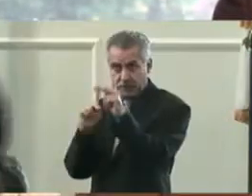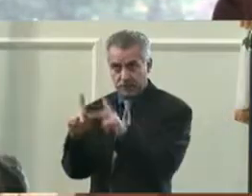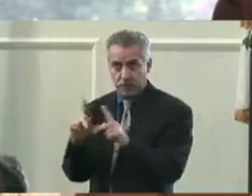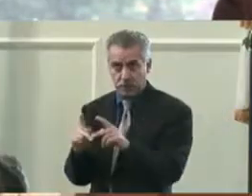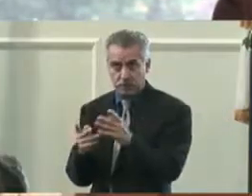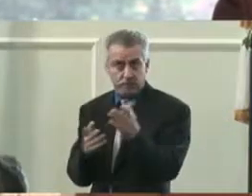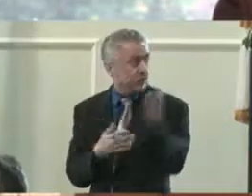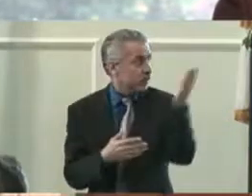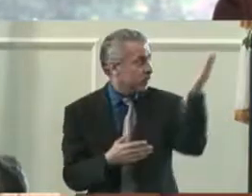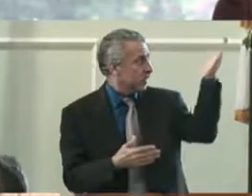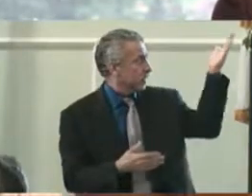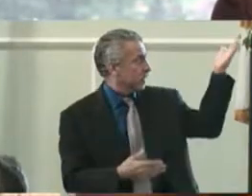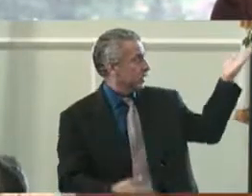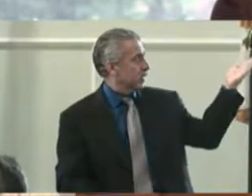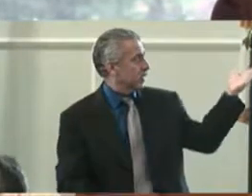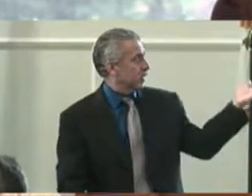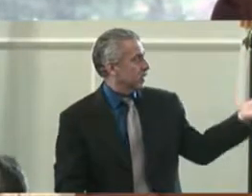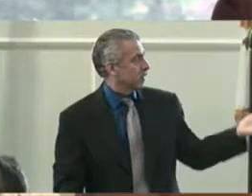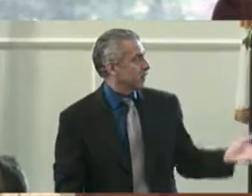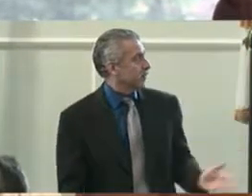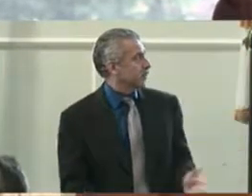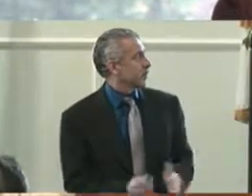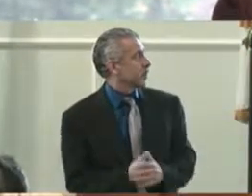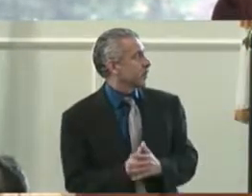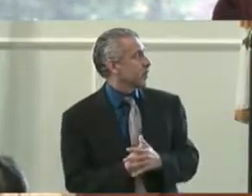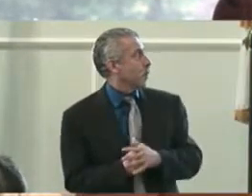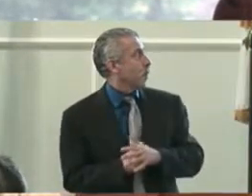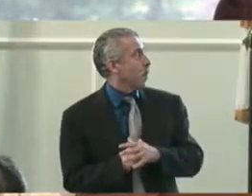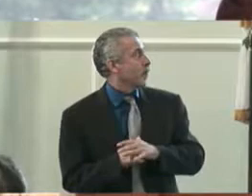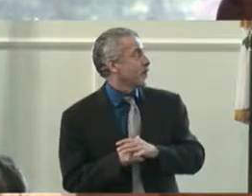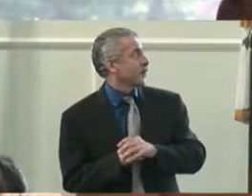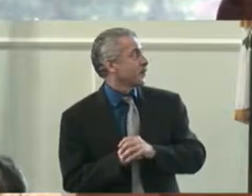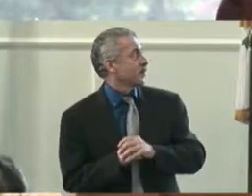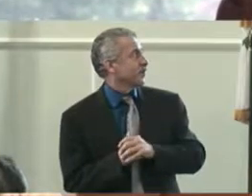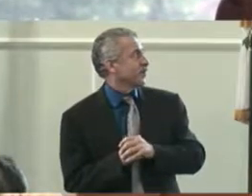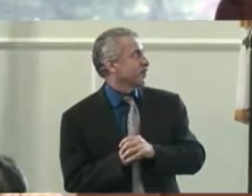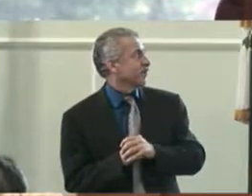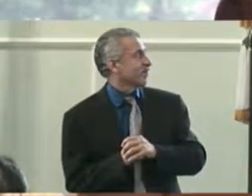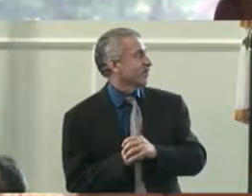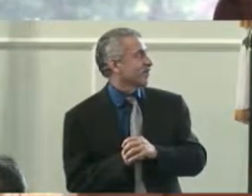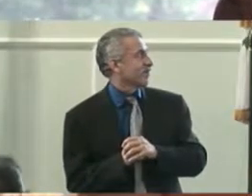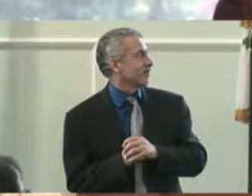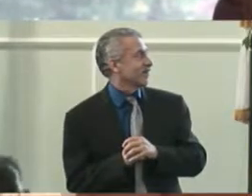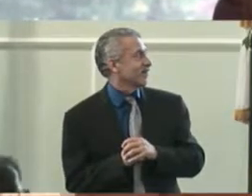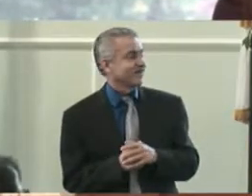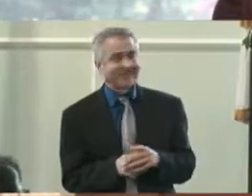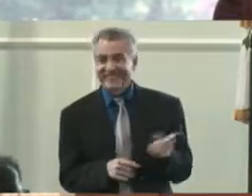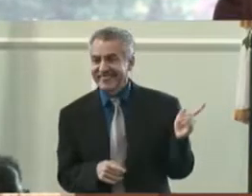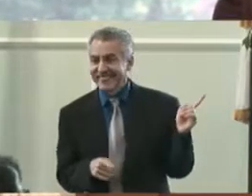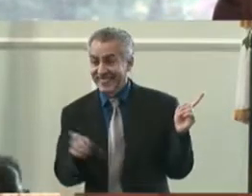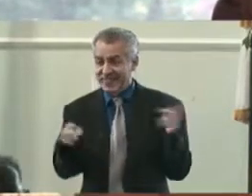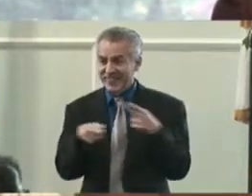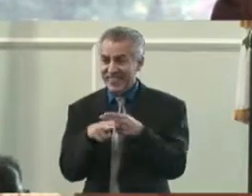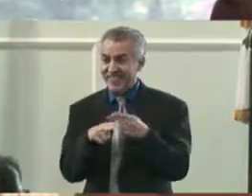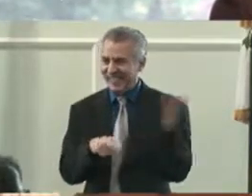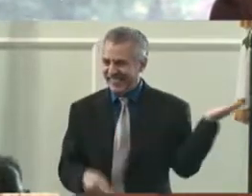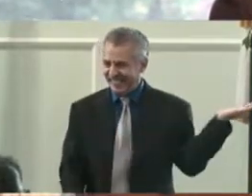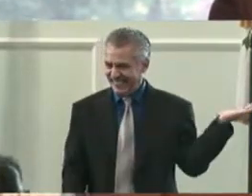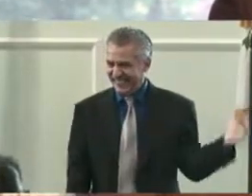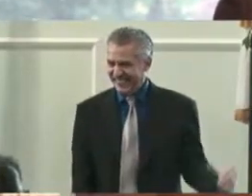families that they have needs. And we also would like to